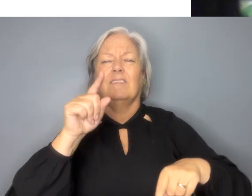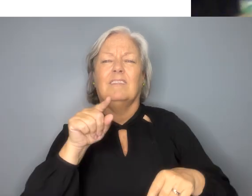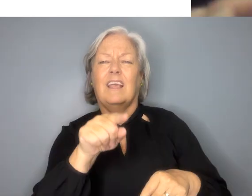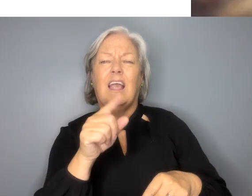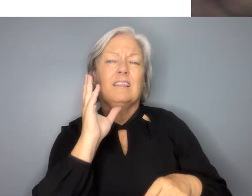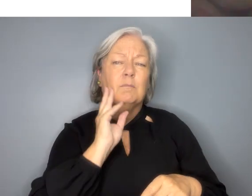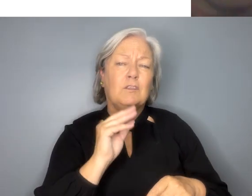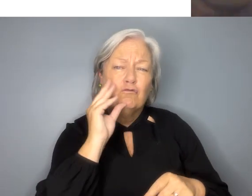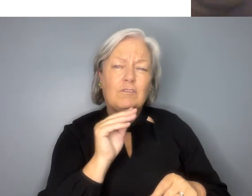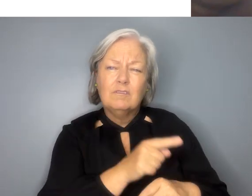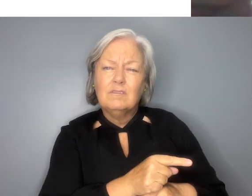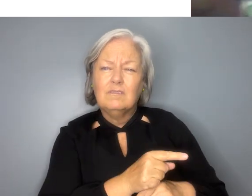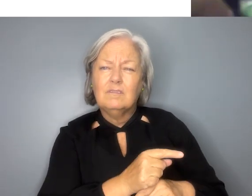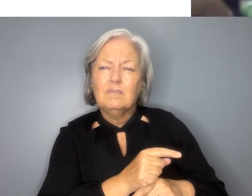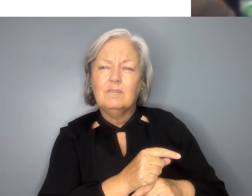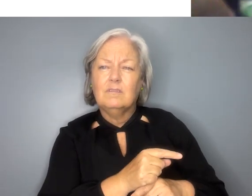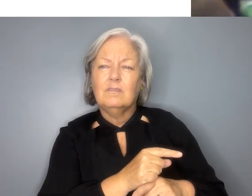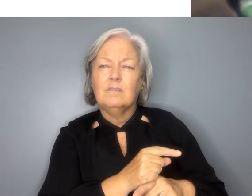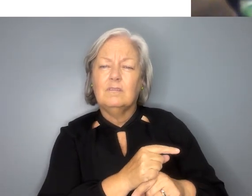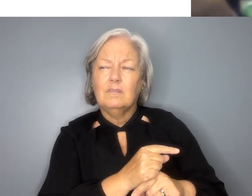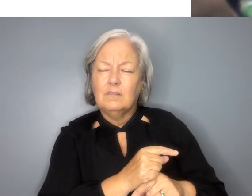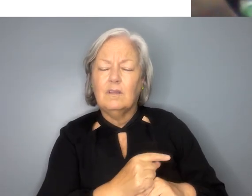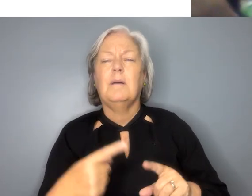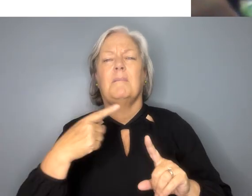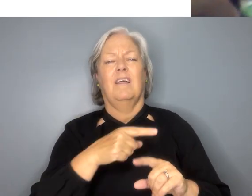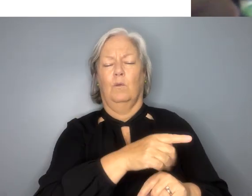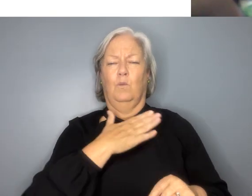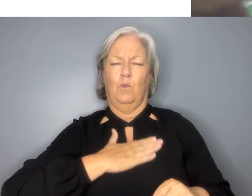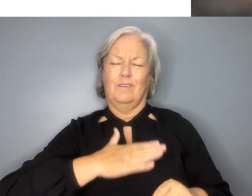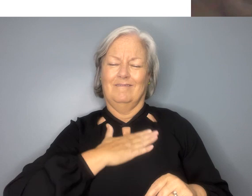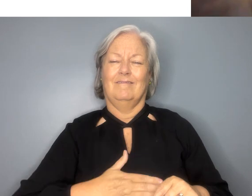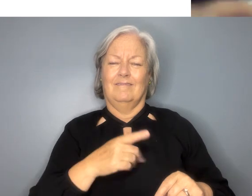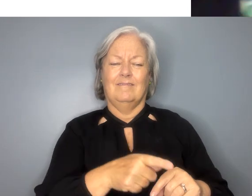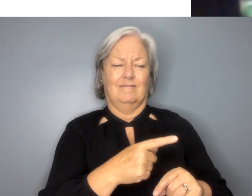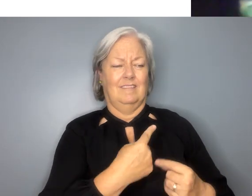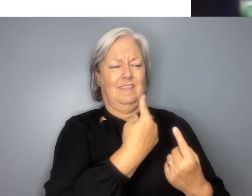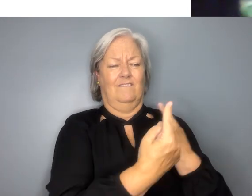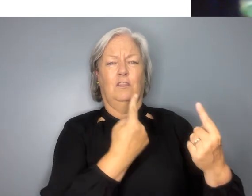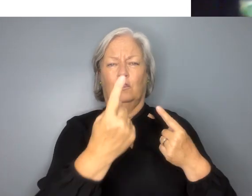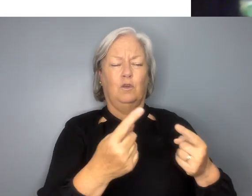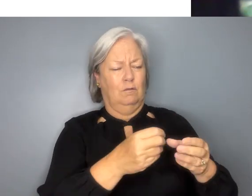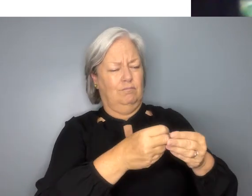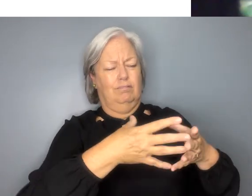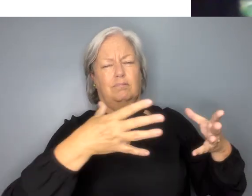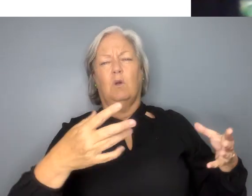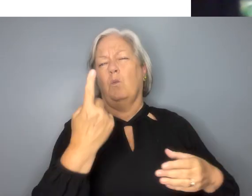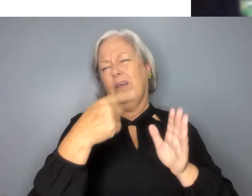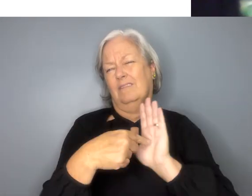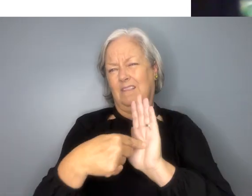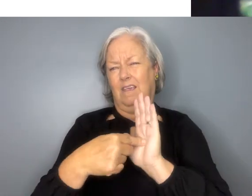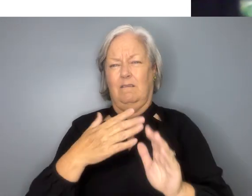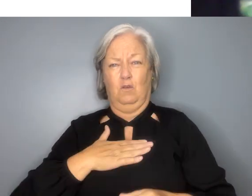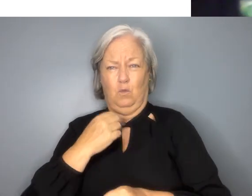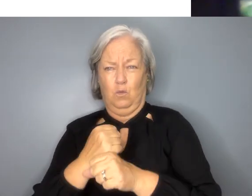experiences, and also the ability to grow as individuals. To use